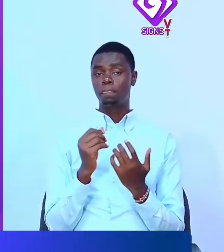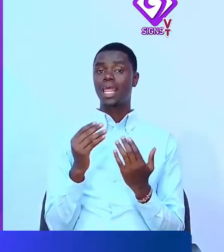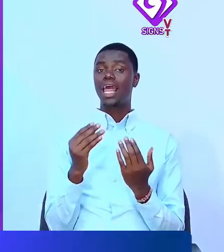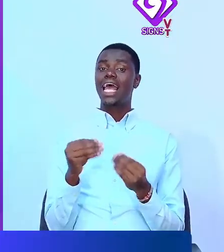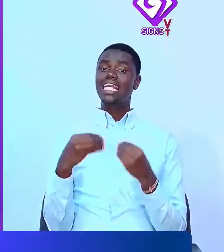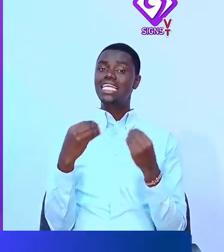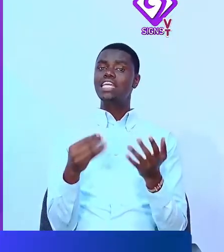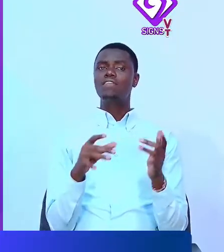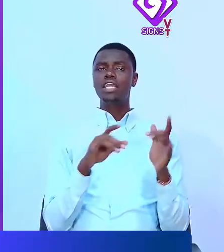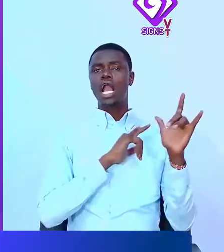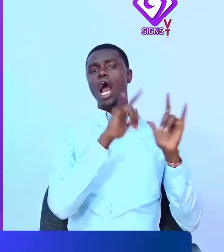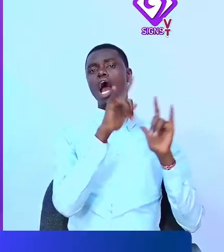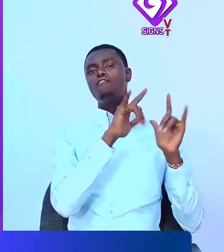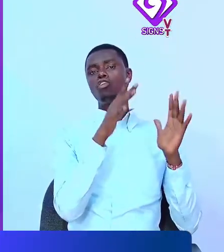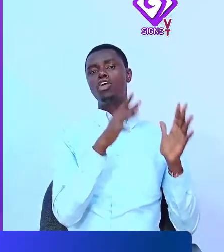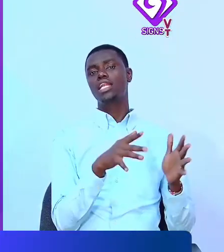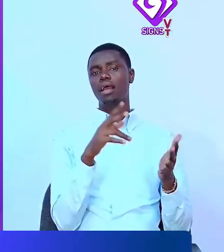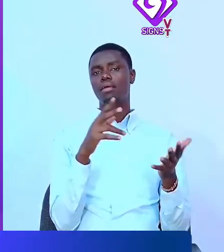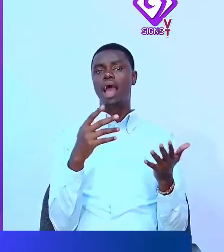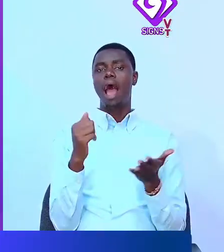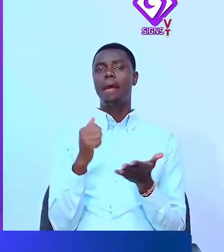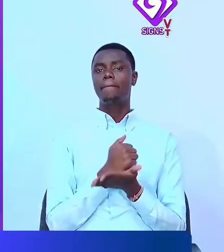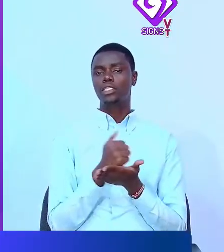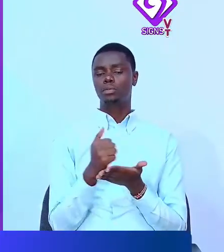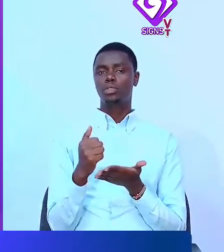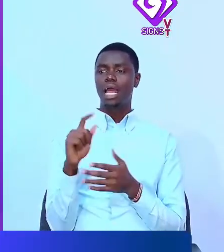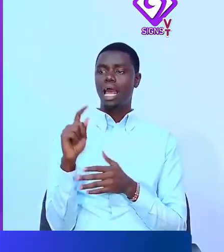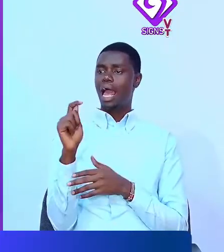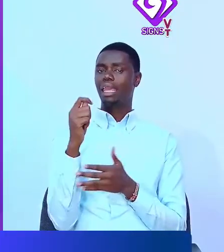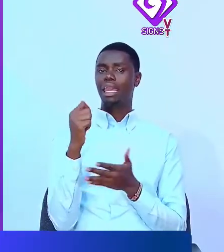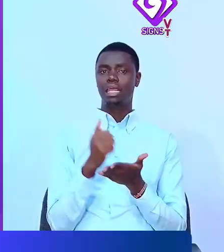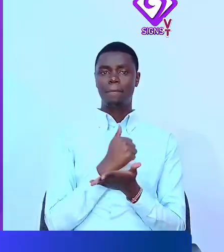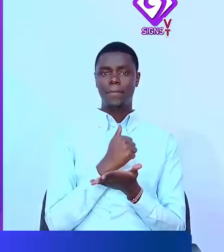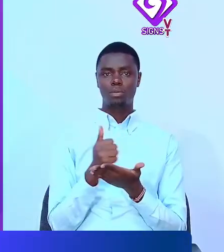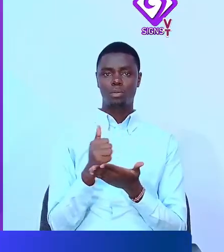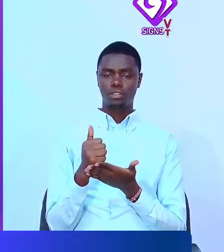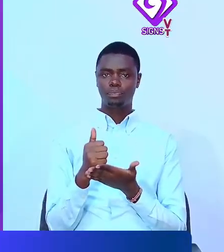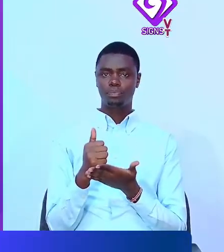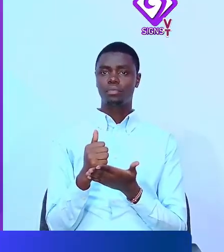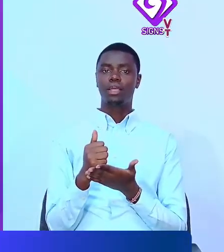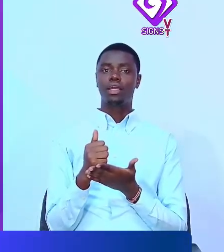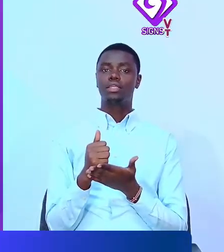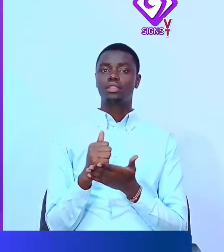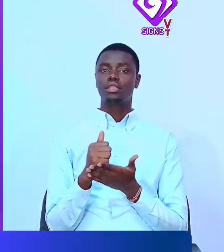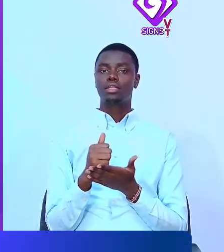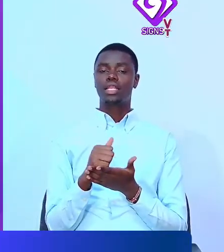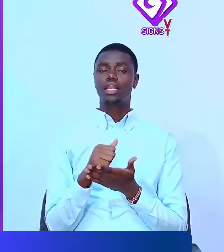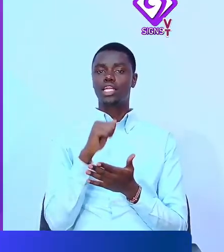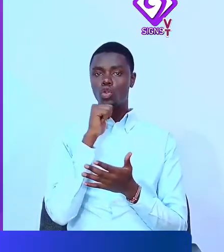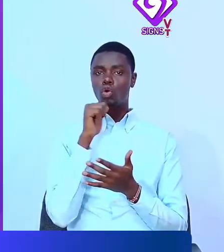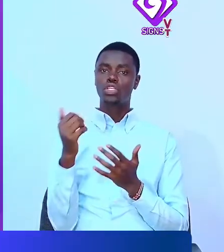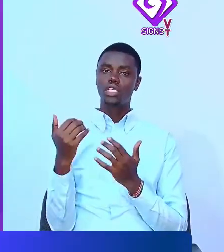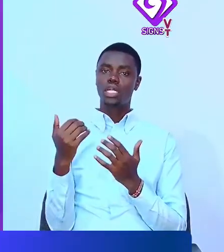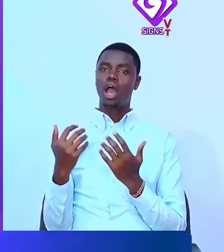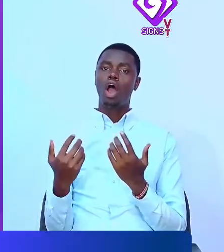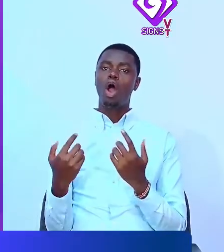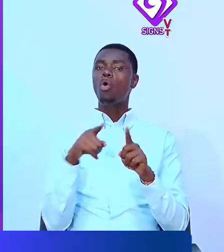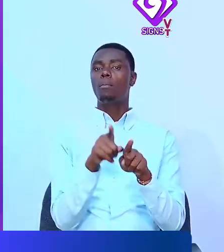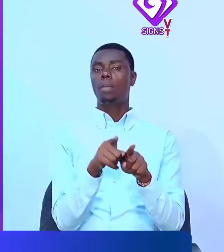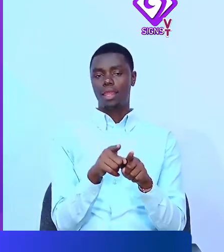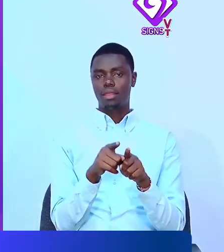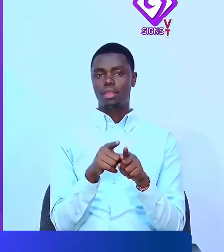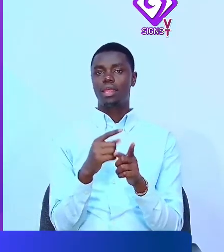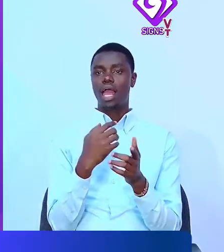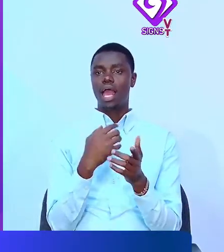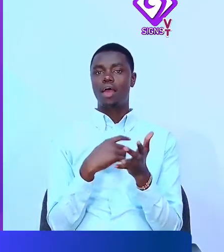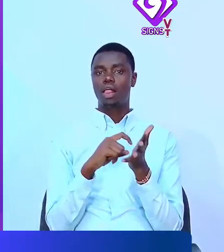giving a foreigner a passport, a Kenyan passport, in a way that does not comply, because there's a process of which